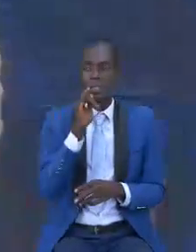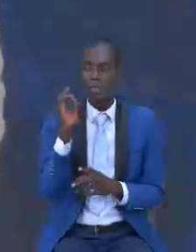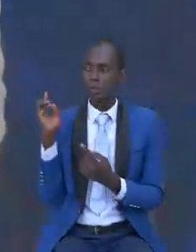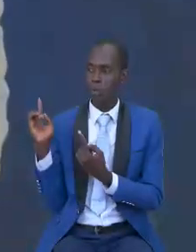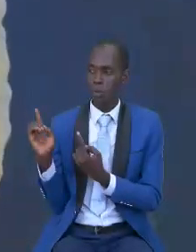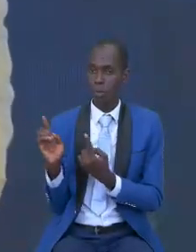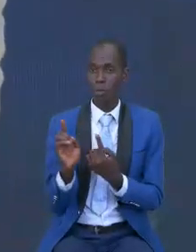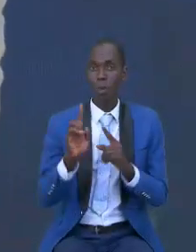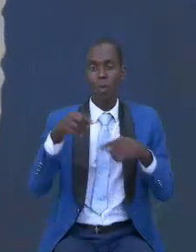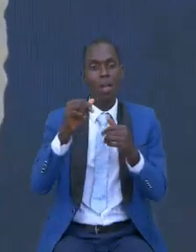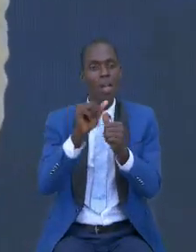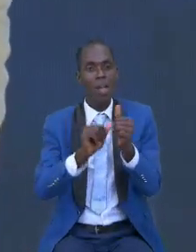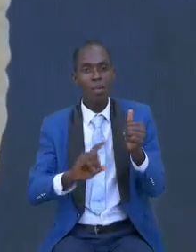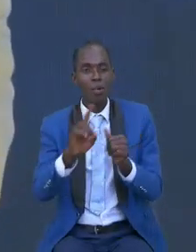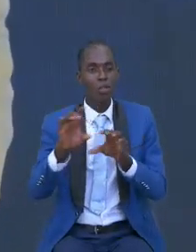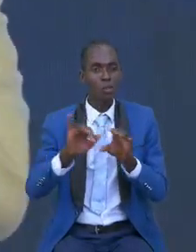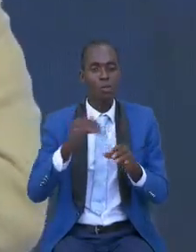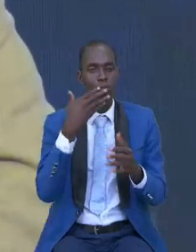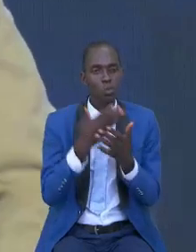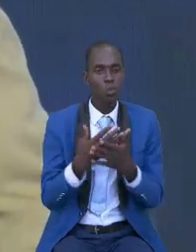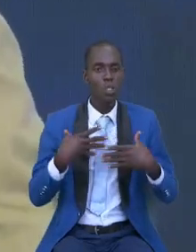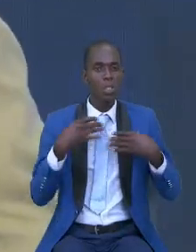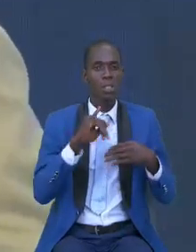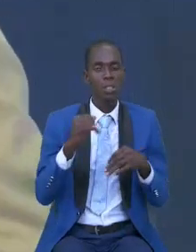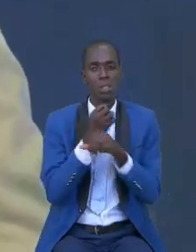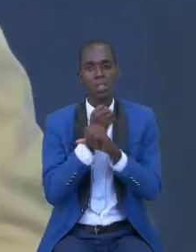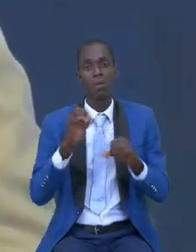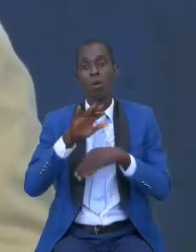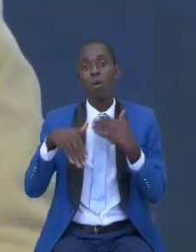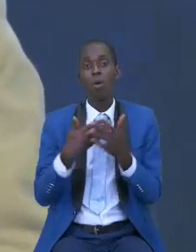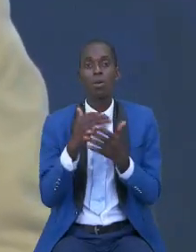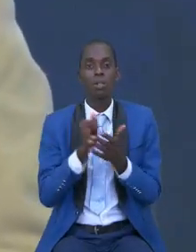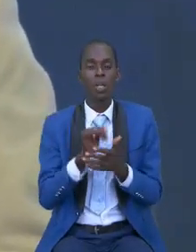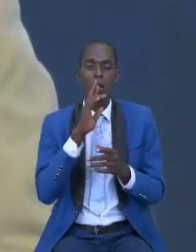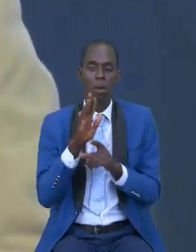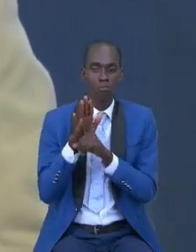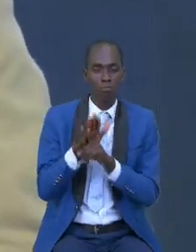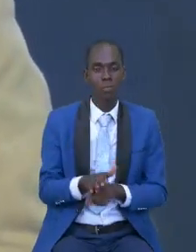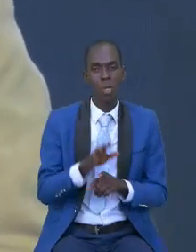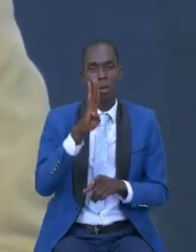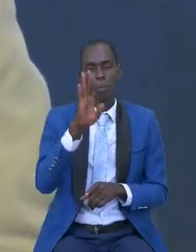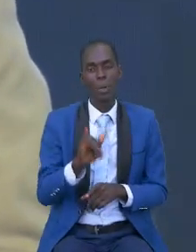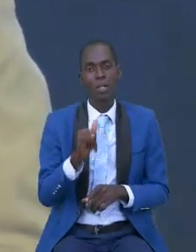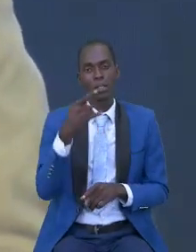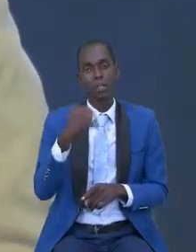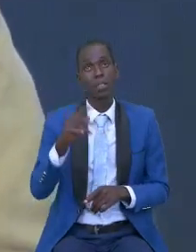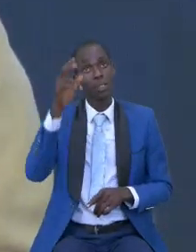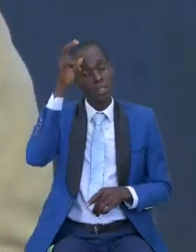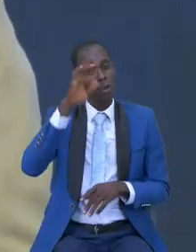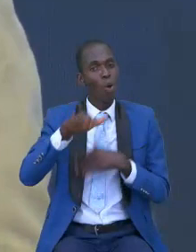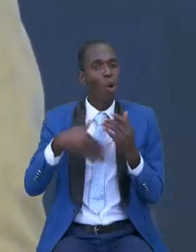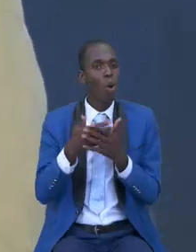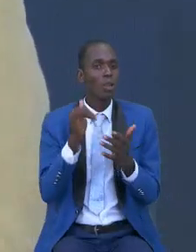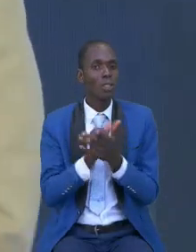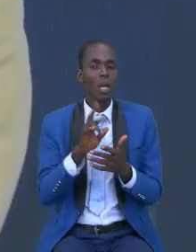about doing good and healing and saving all that were oppressed of the devil, all that were captives